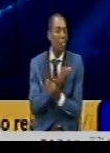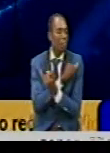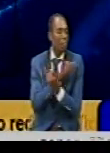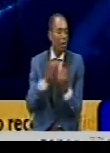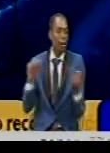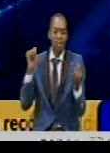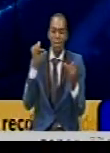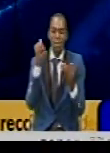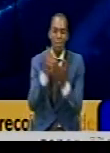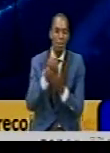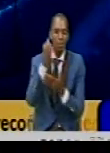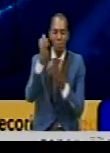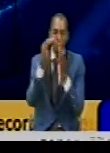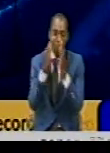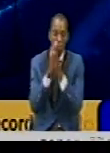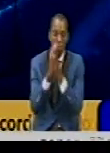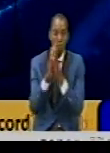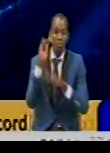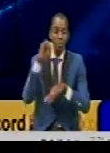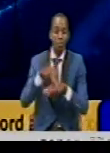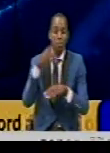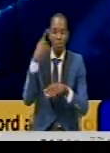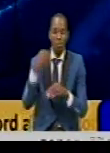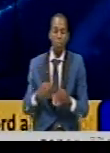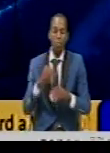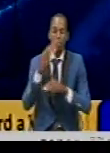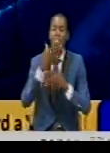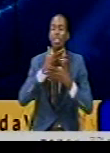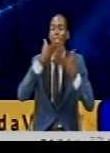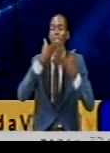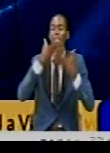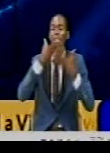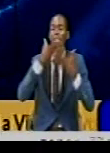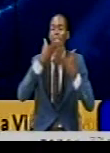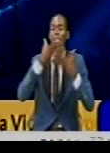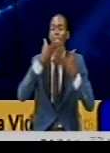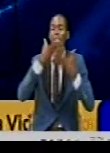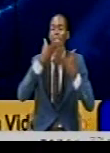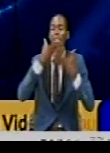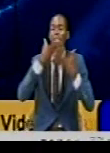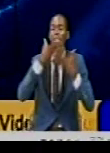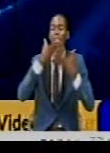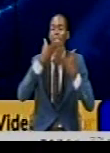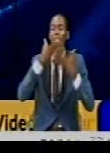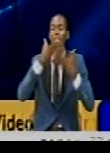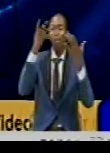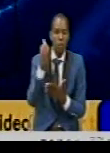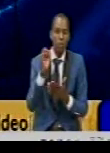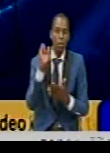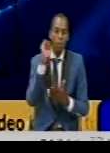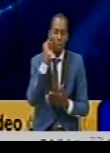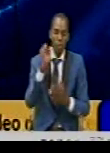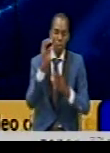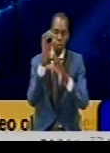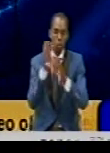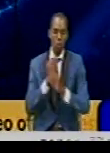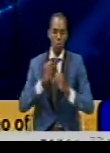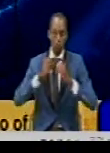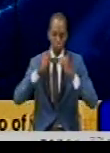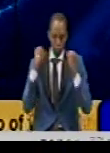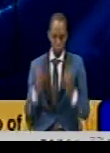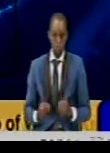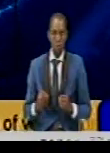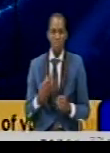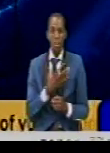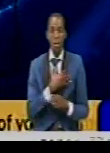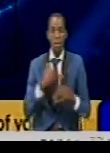man of God, something about the final amen. Something about the final amen. At the mention of the final amen, she